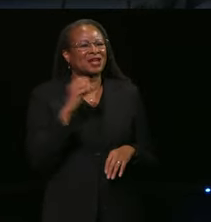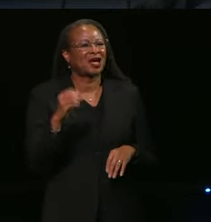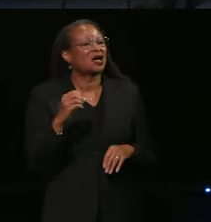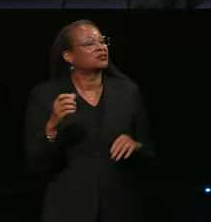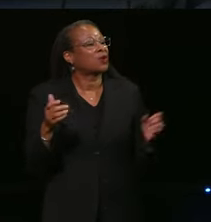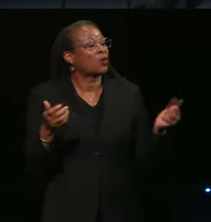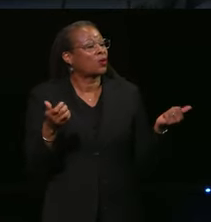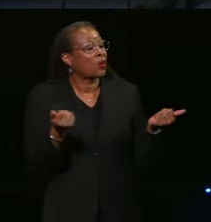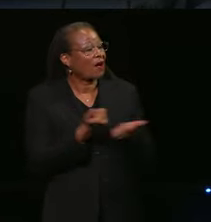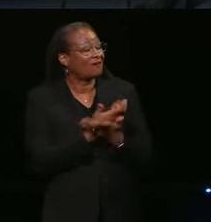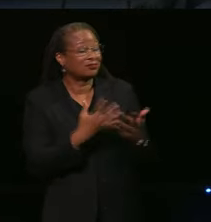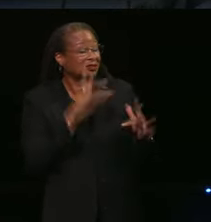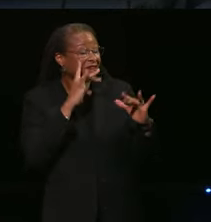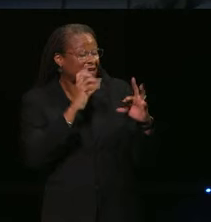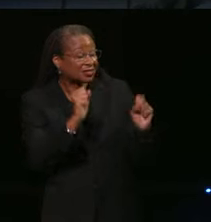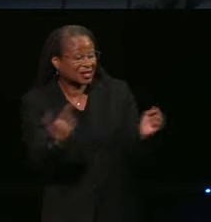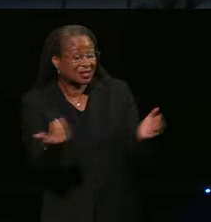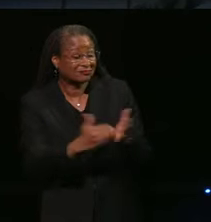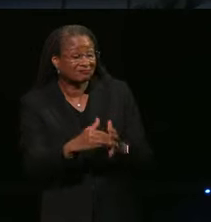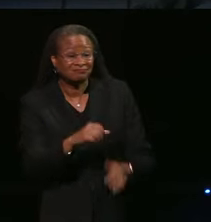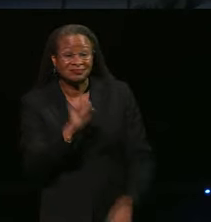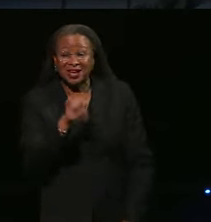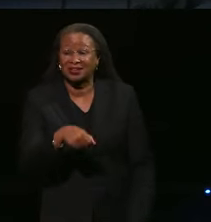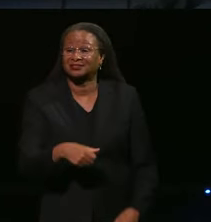the whole thing was fascinating. You know,